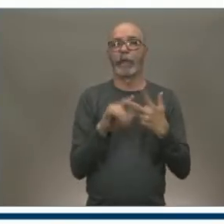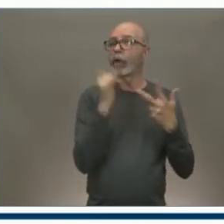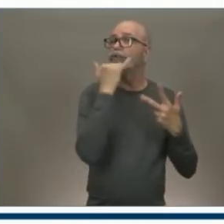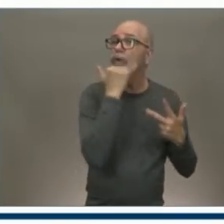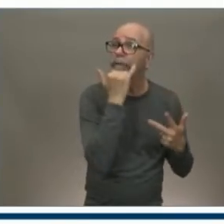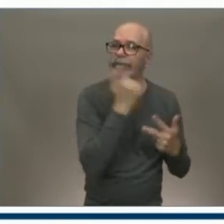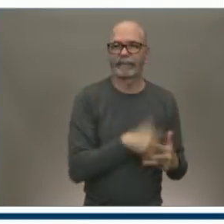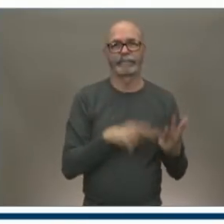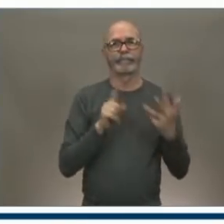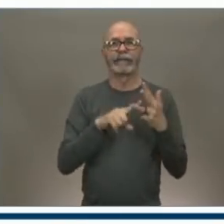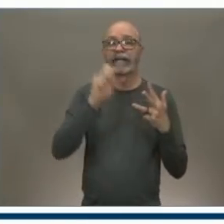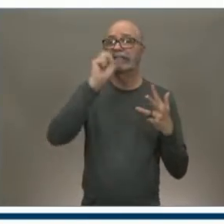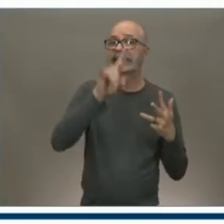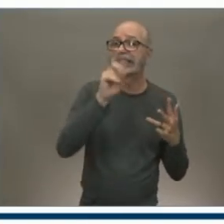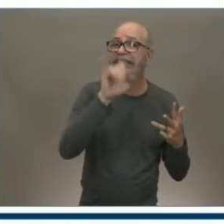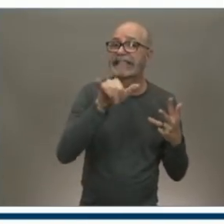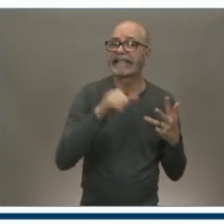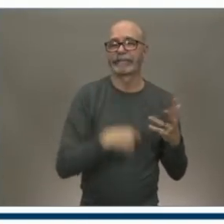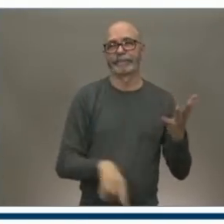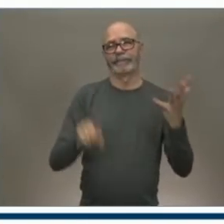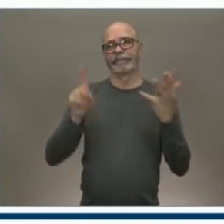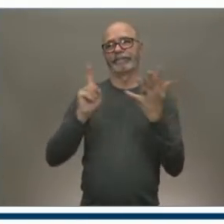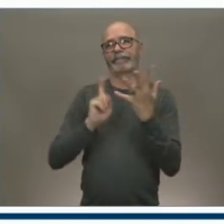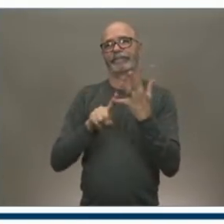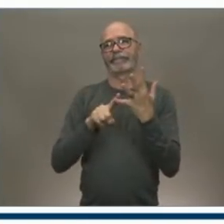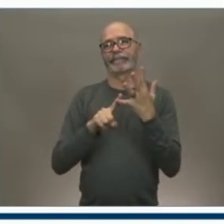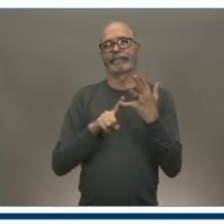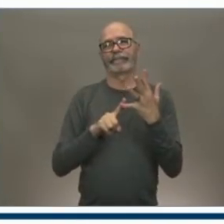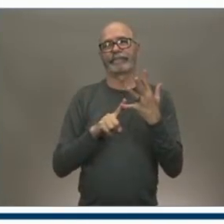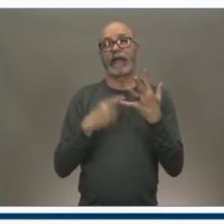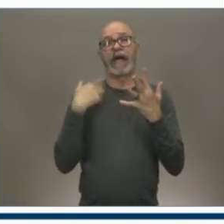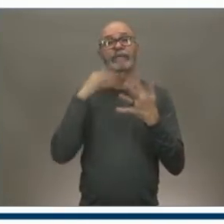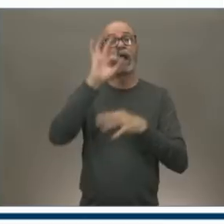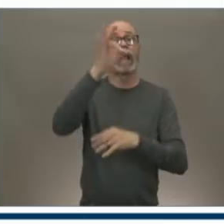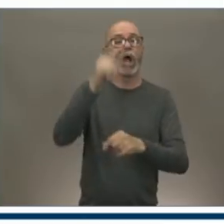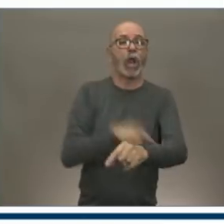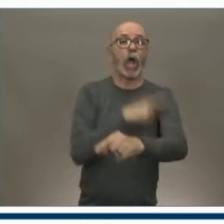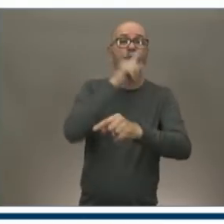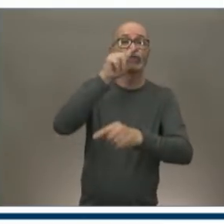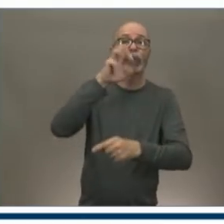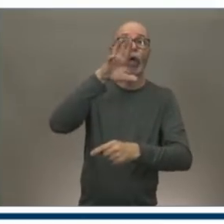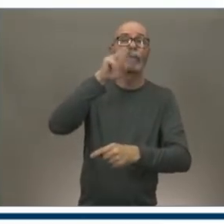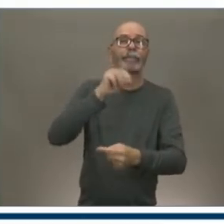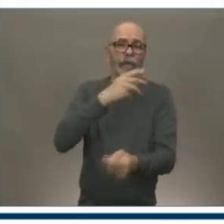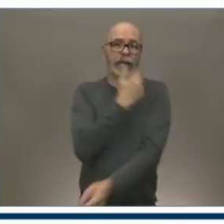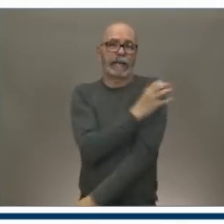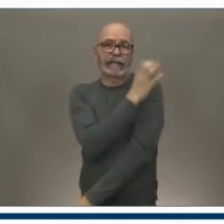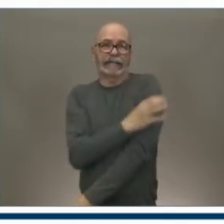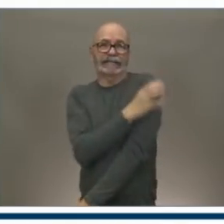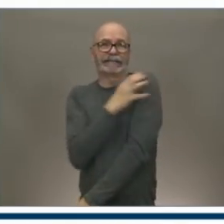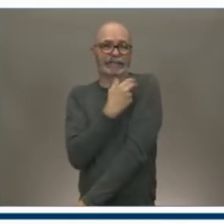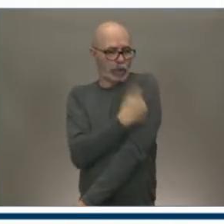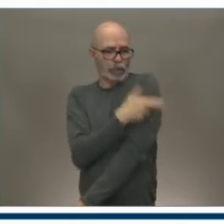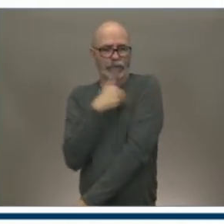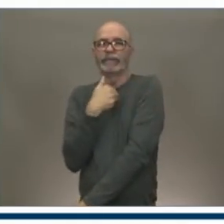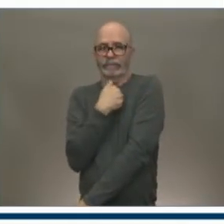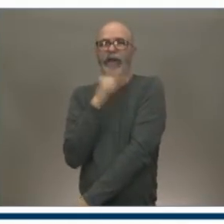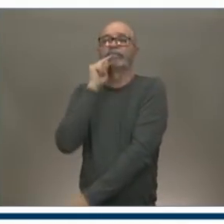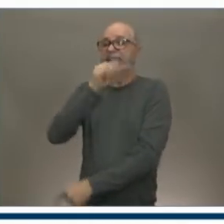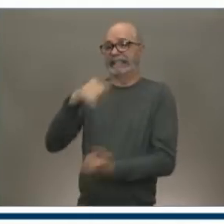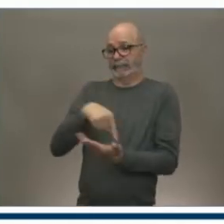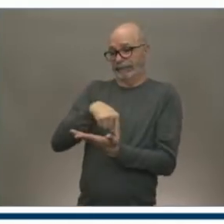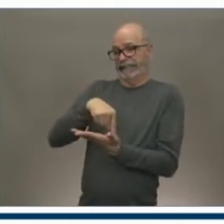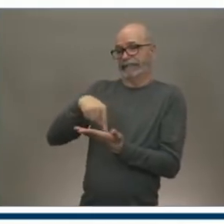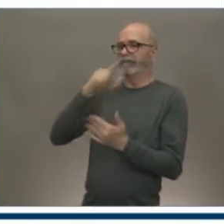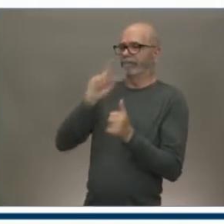more long-term care clinics are coming or have or will come online this week to start administering first doses of